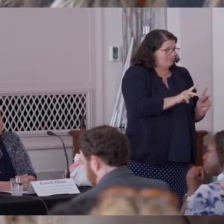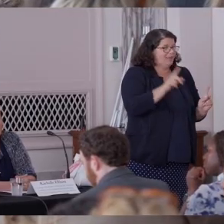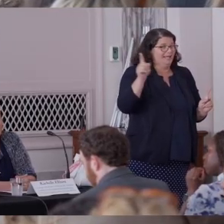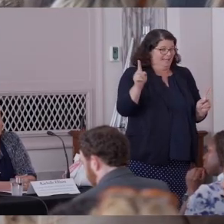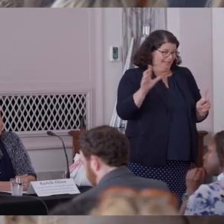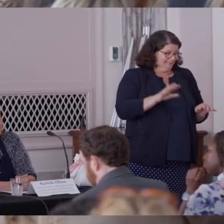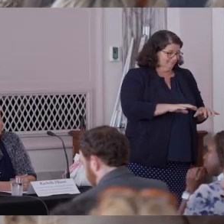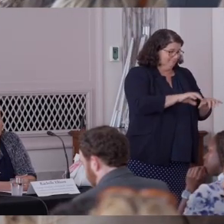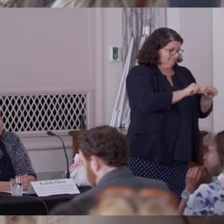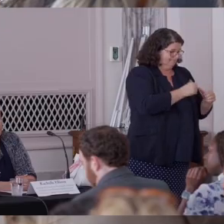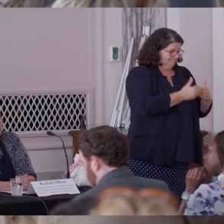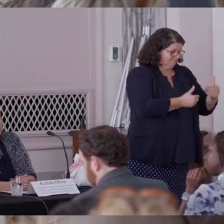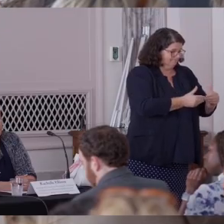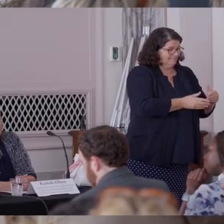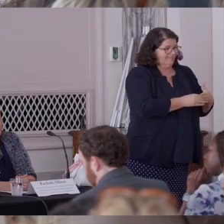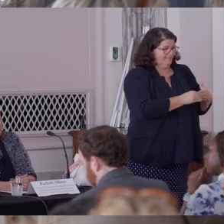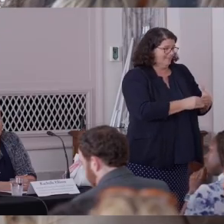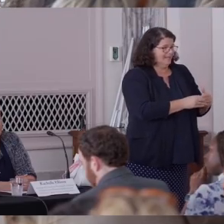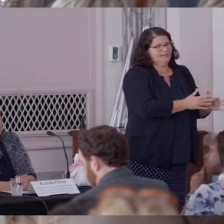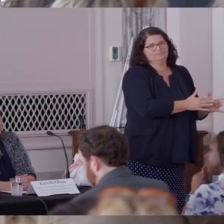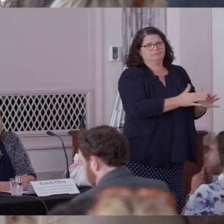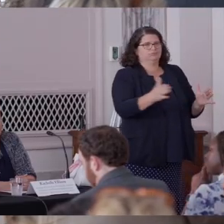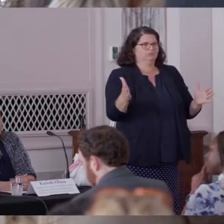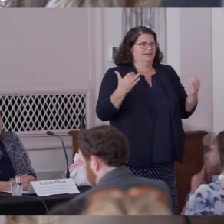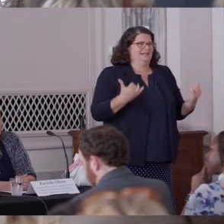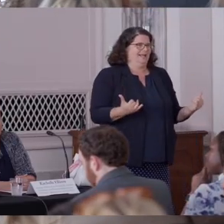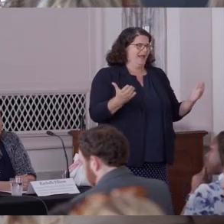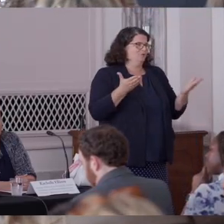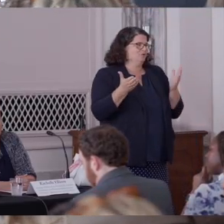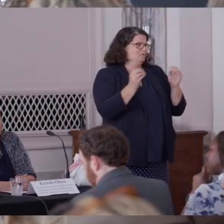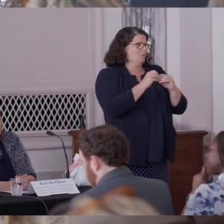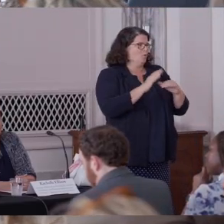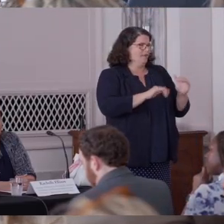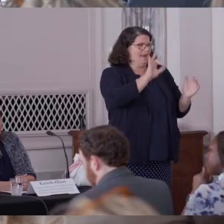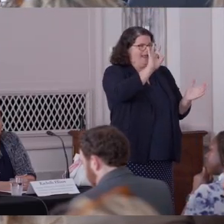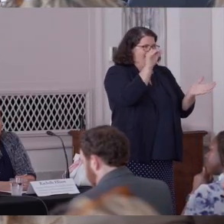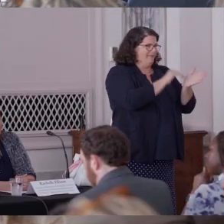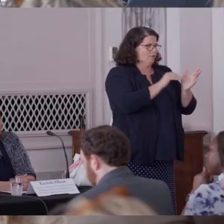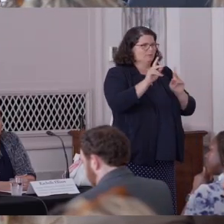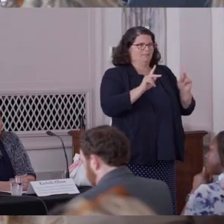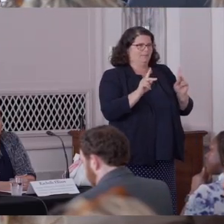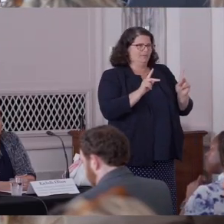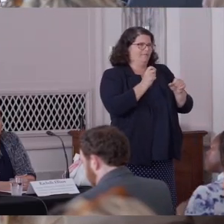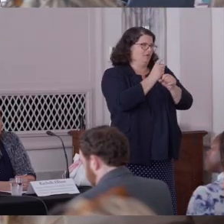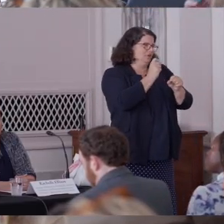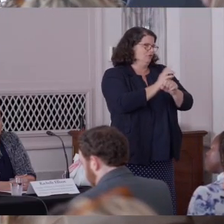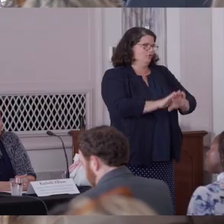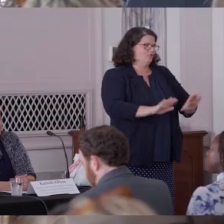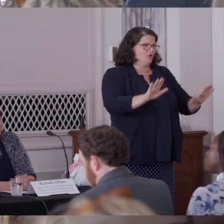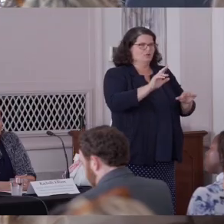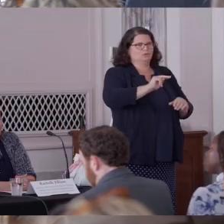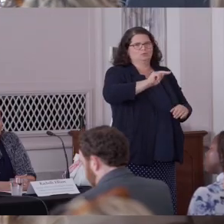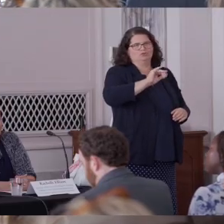care provider serving more than 8,000 people annually across northern New Jersey. Bridgeway provides